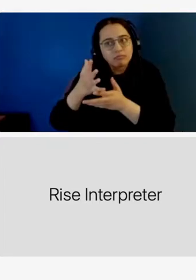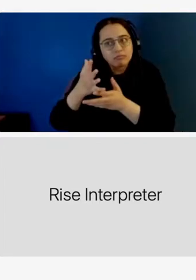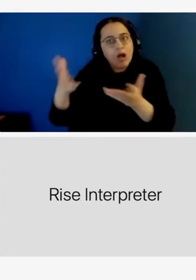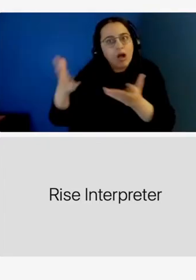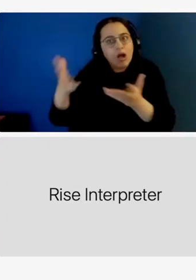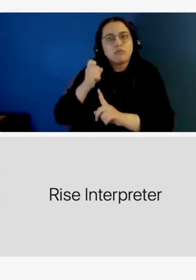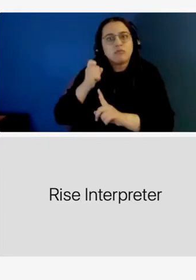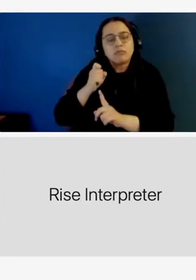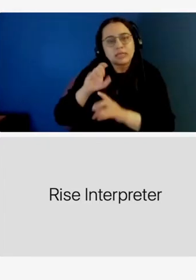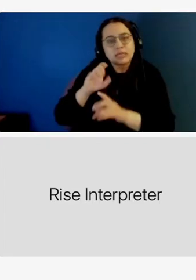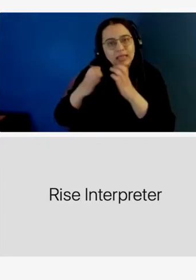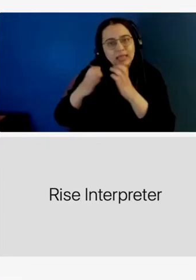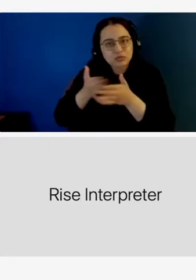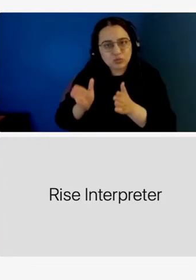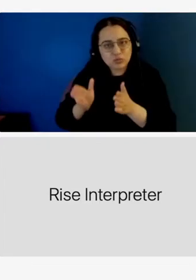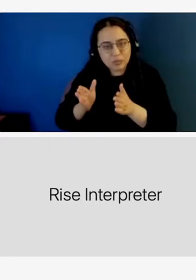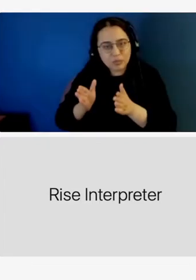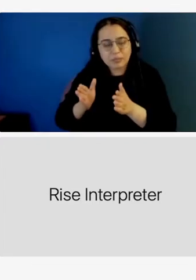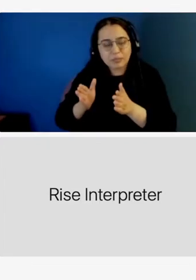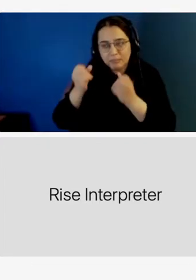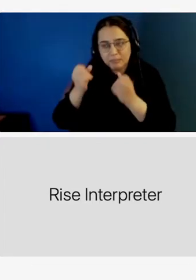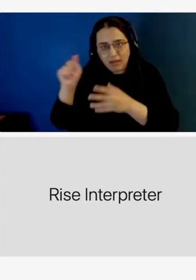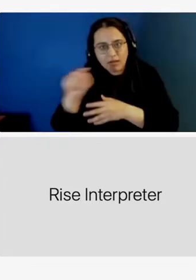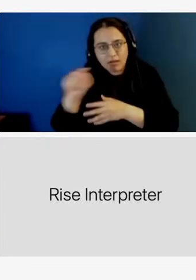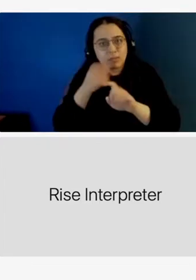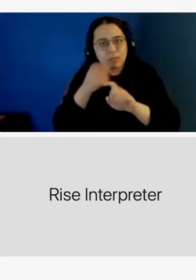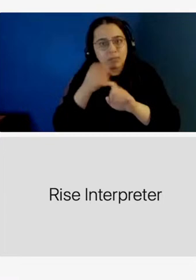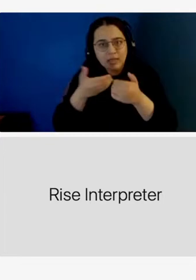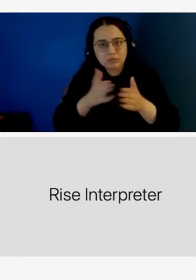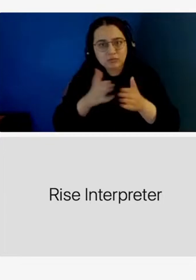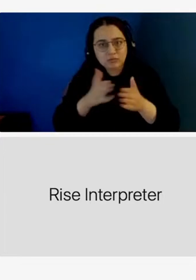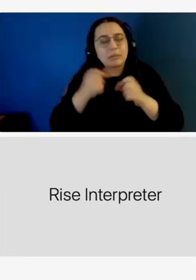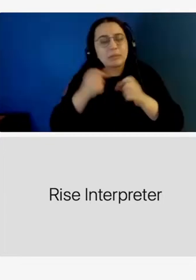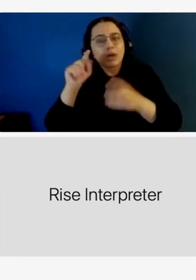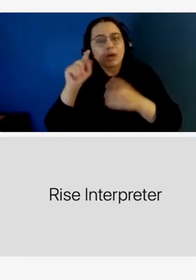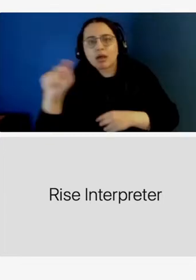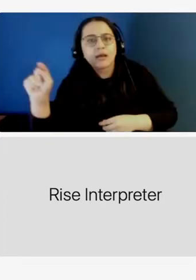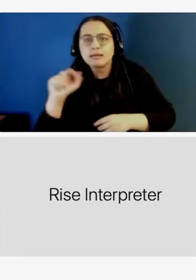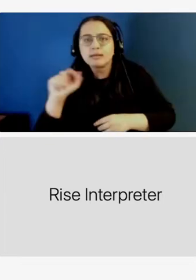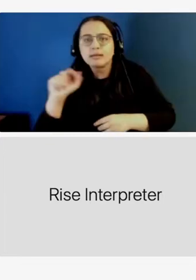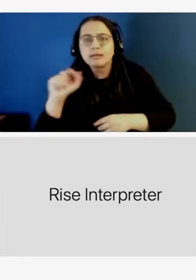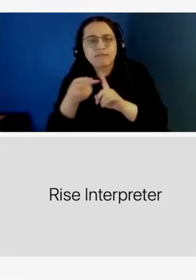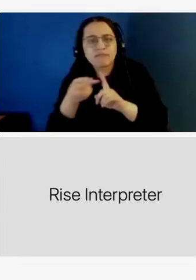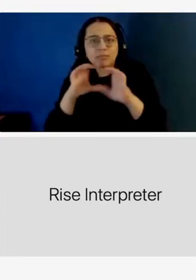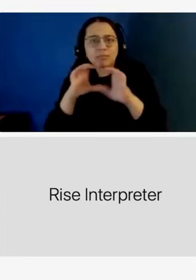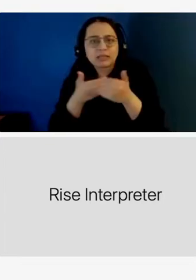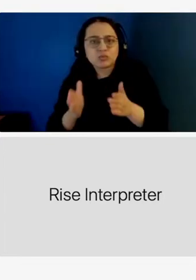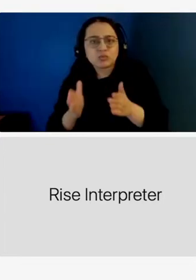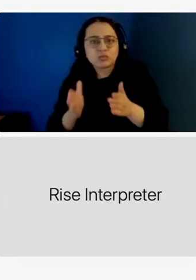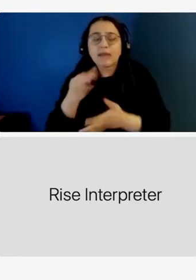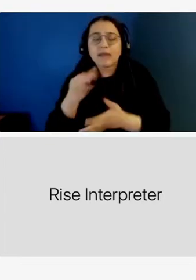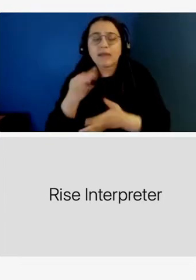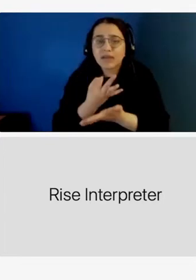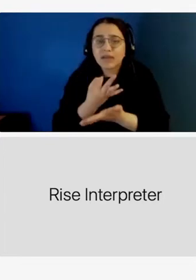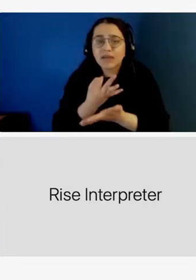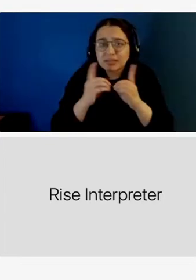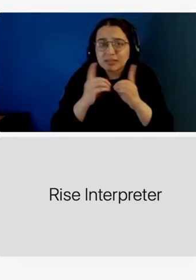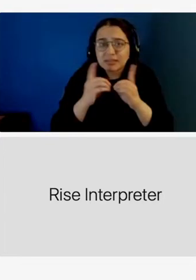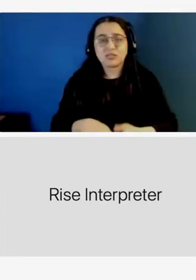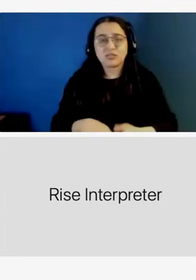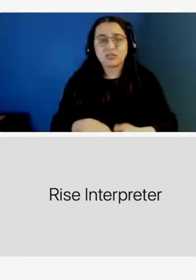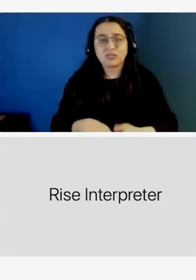not. And a lot of departments, finance department and your department, there's a lot of departments,